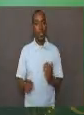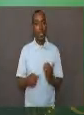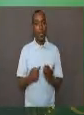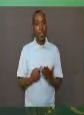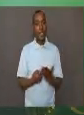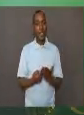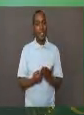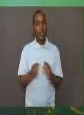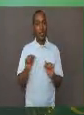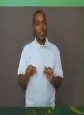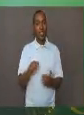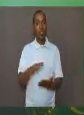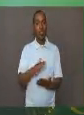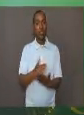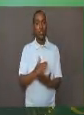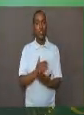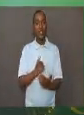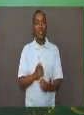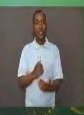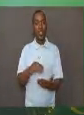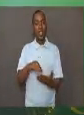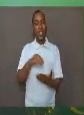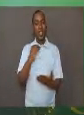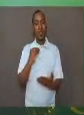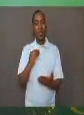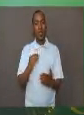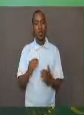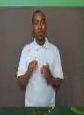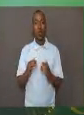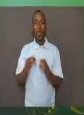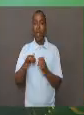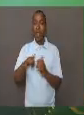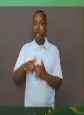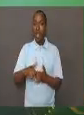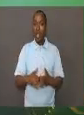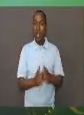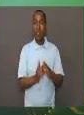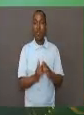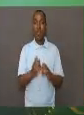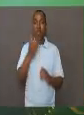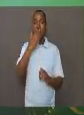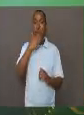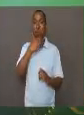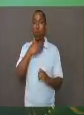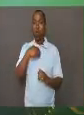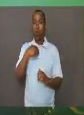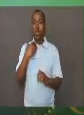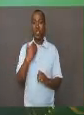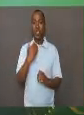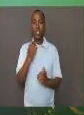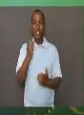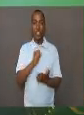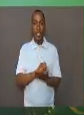In our lesson today, we learned about how the method of heat is used